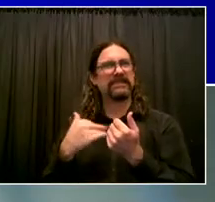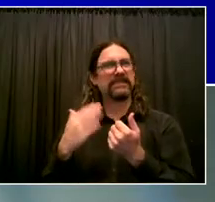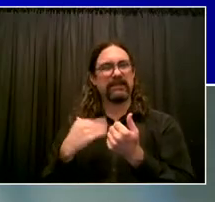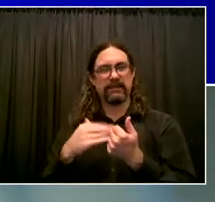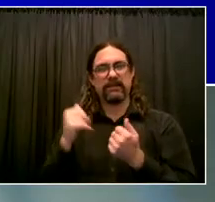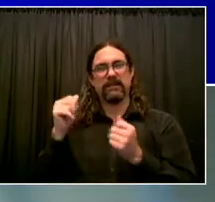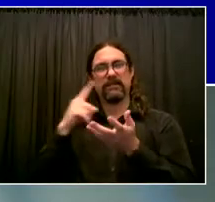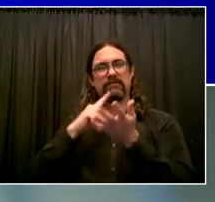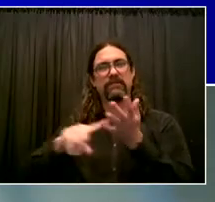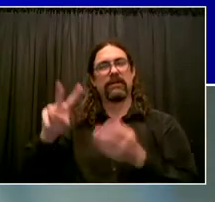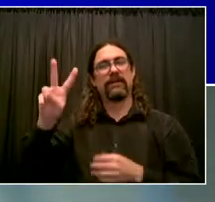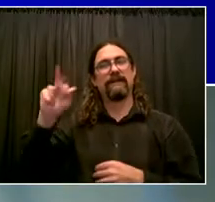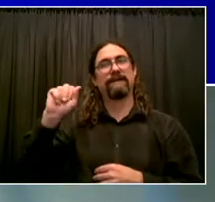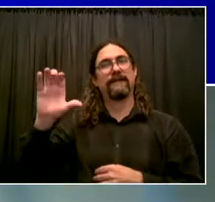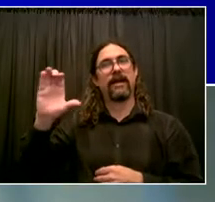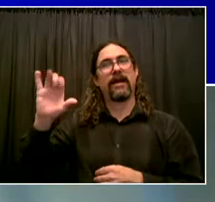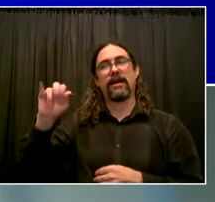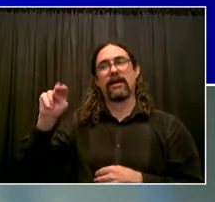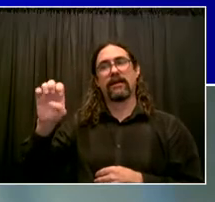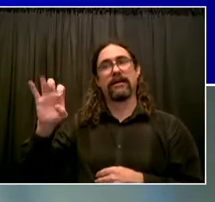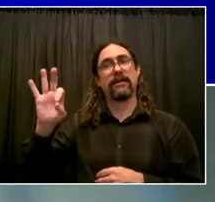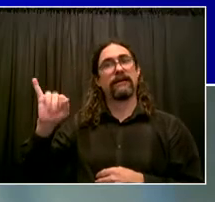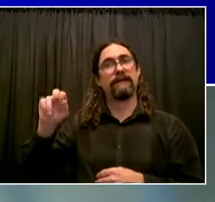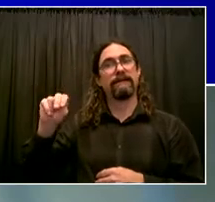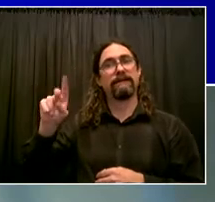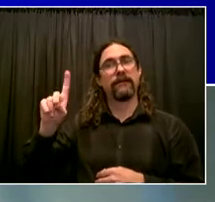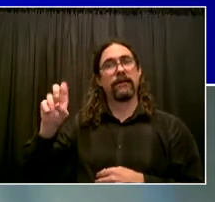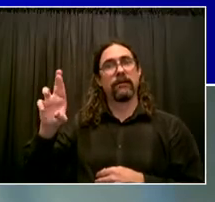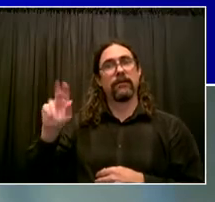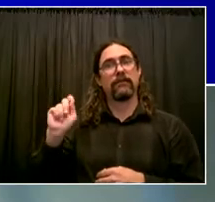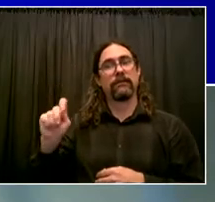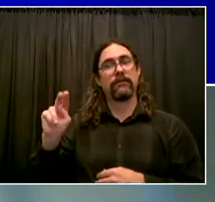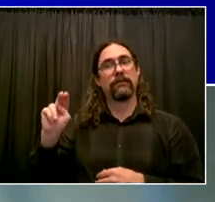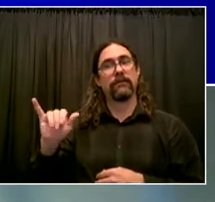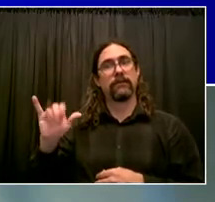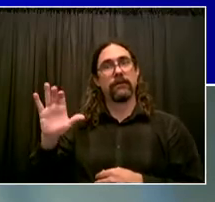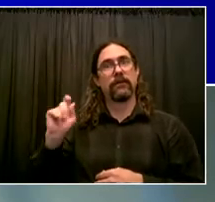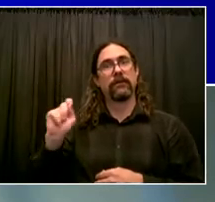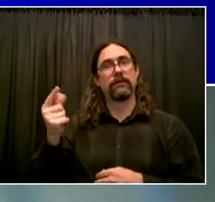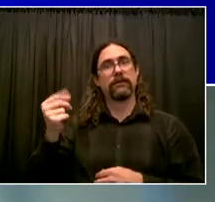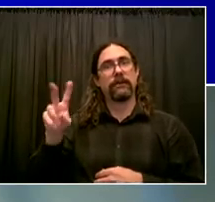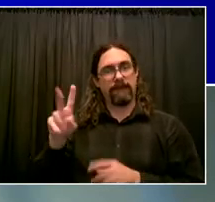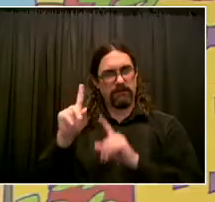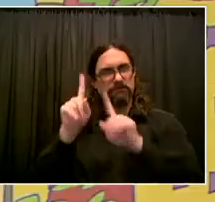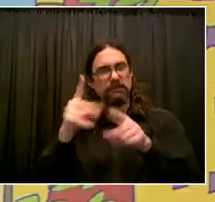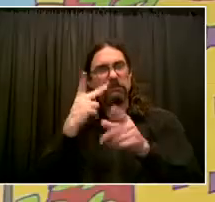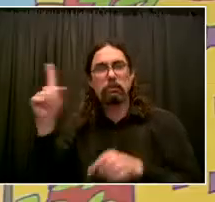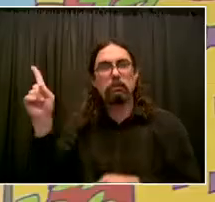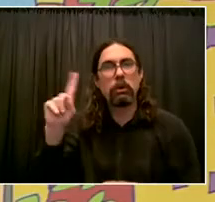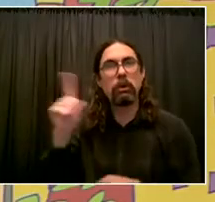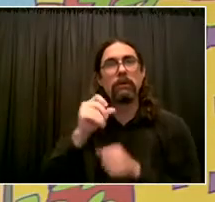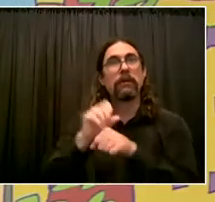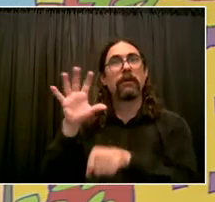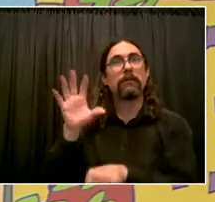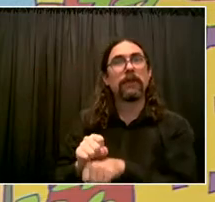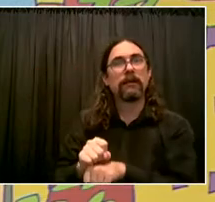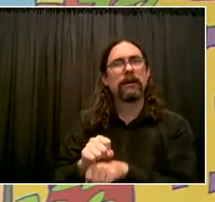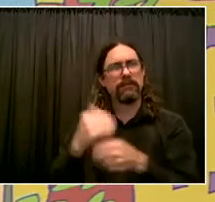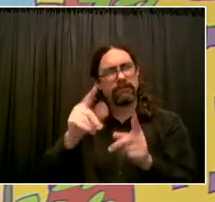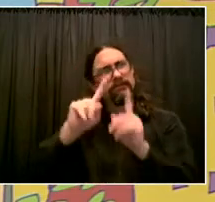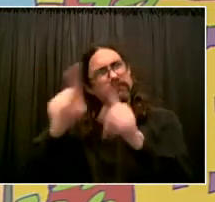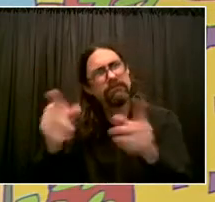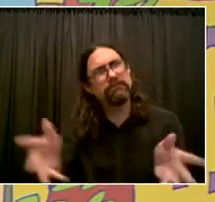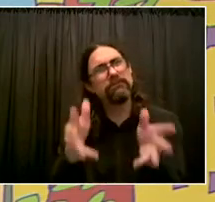vaccinefinder.nyc.gov. So here's my message to all New Yorkers: get that booster. It's good for you. It keeps you safe, keeps your family safe. It's ready, it's here,